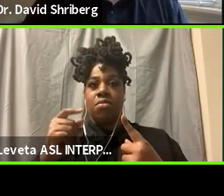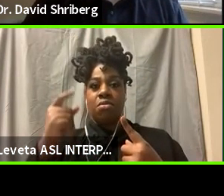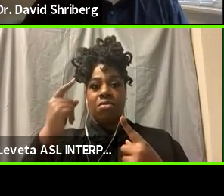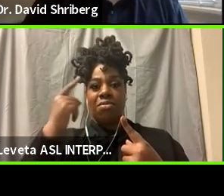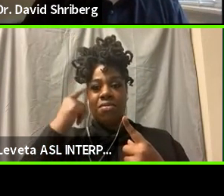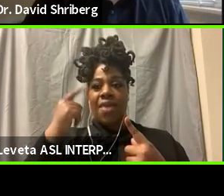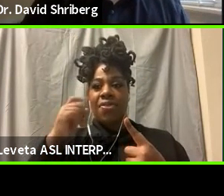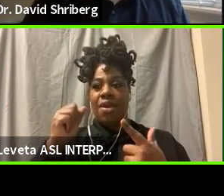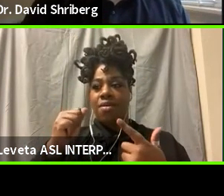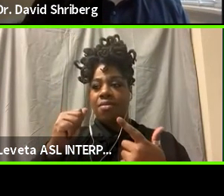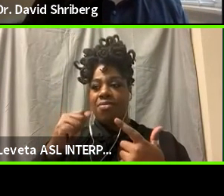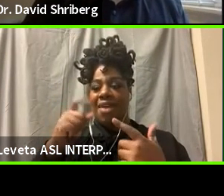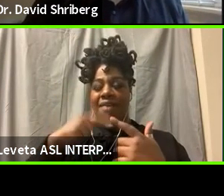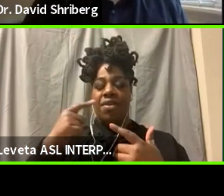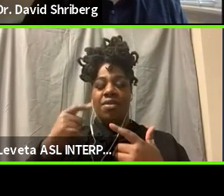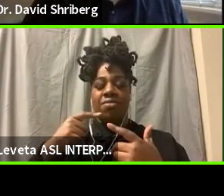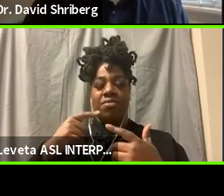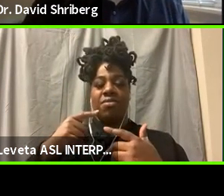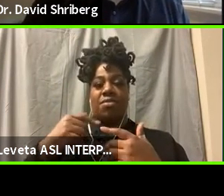responsibility.